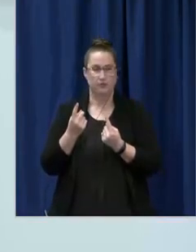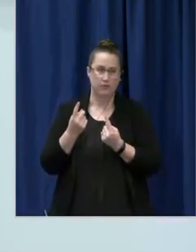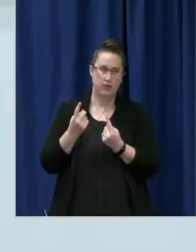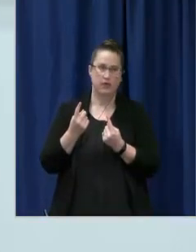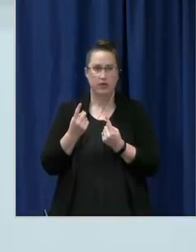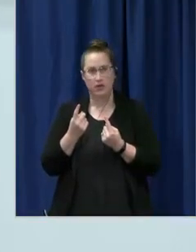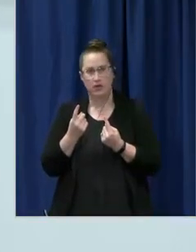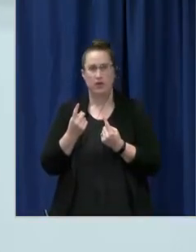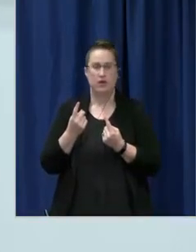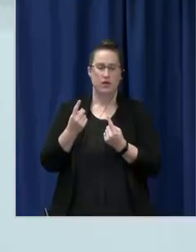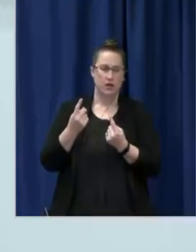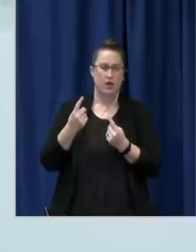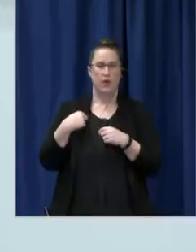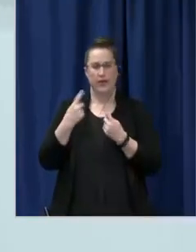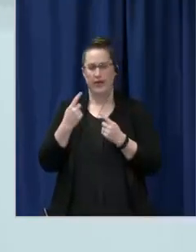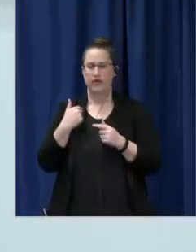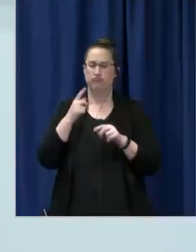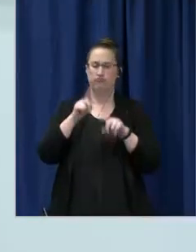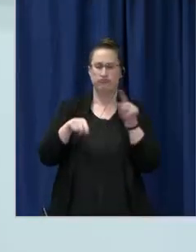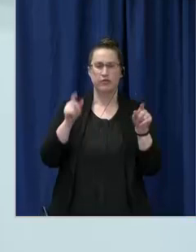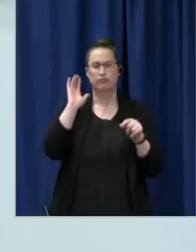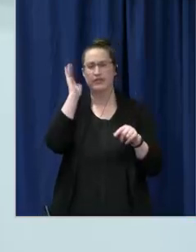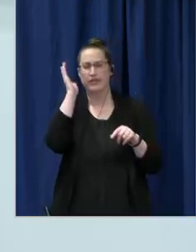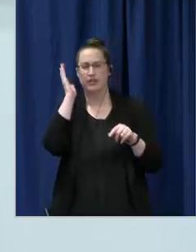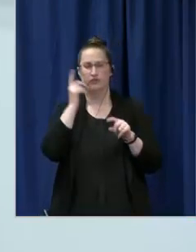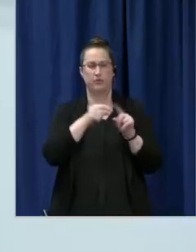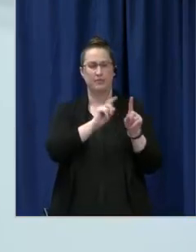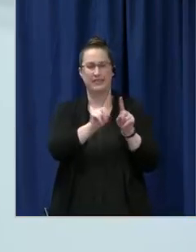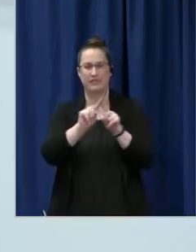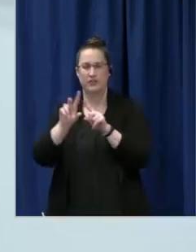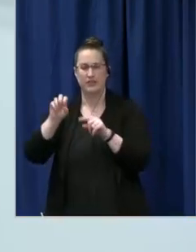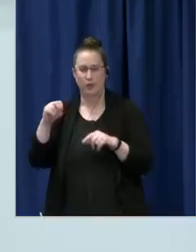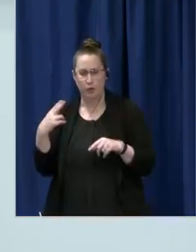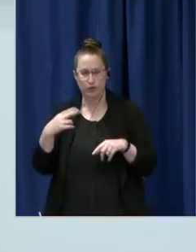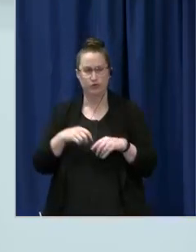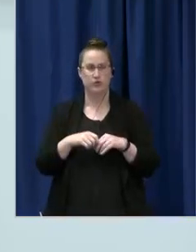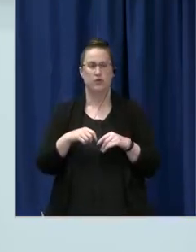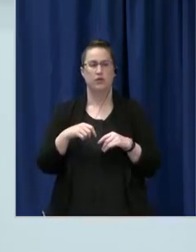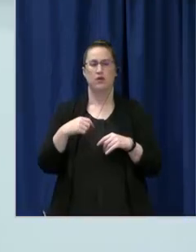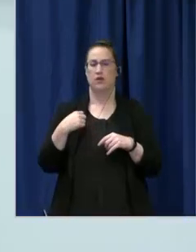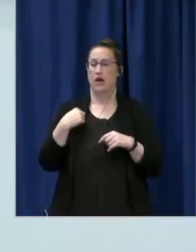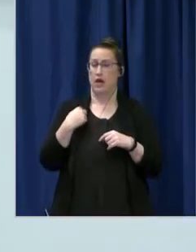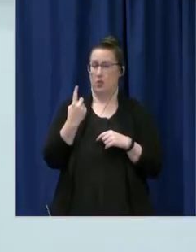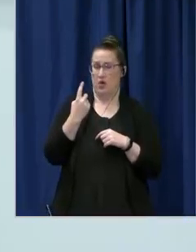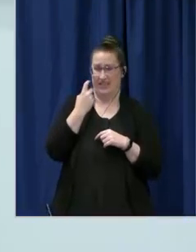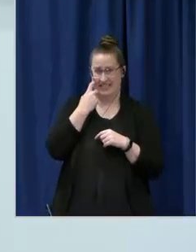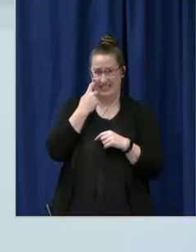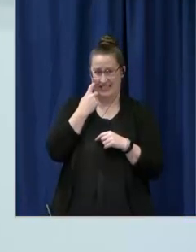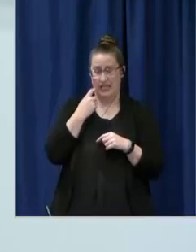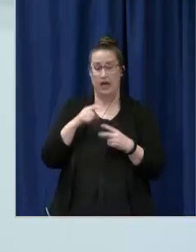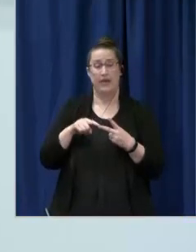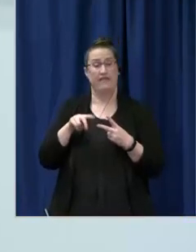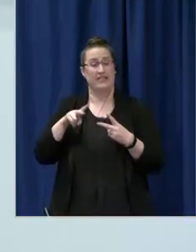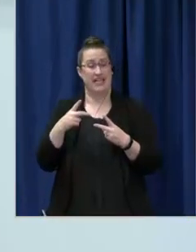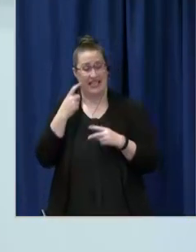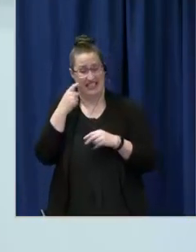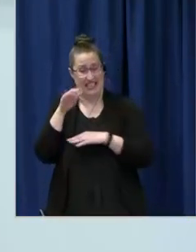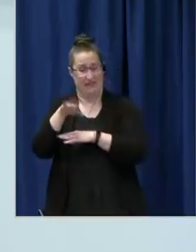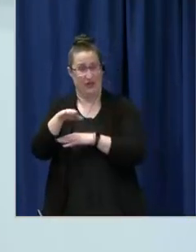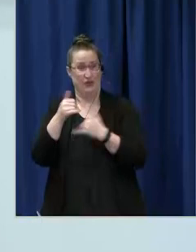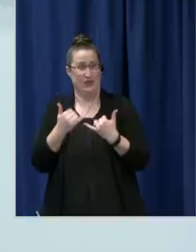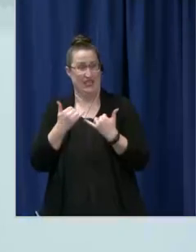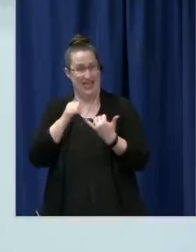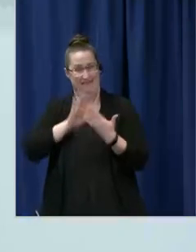we have been having presentations from different stakeholders. We've had one so far. We're actually having a second this afternoon. We're having a